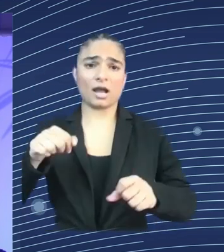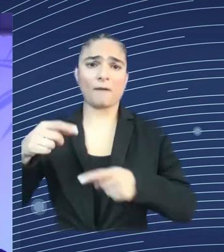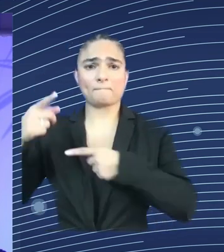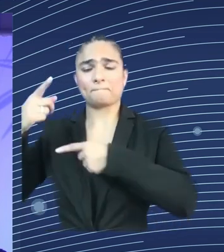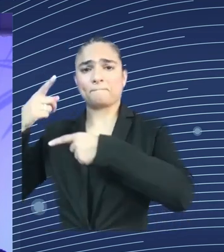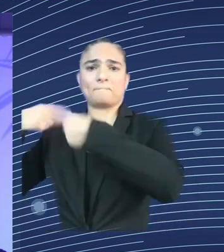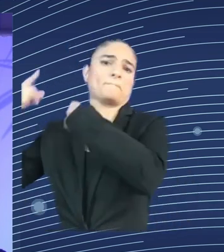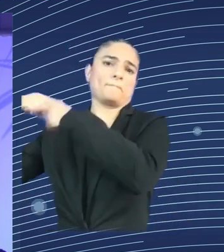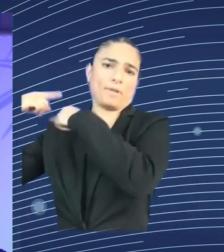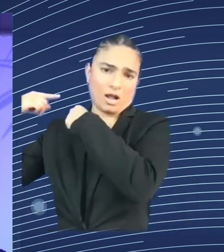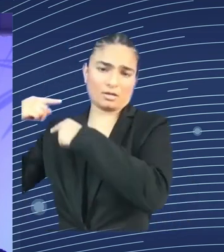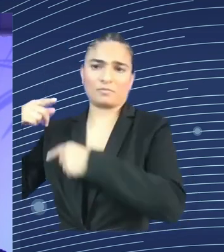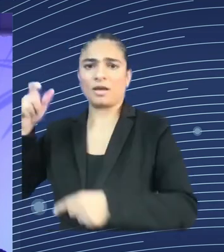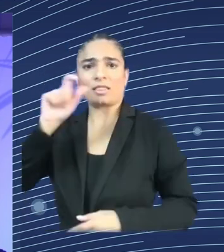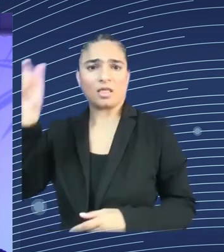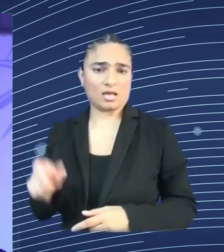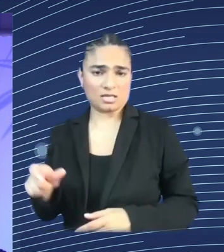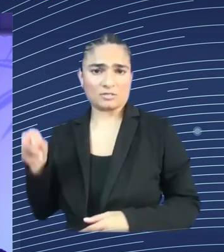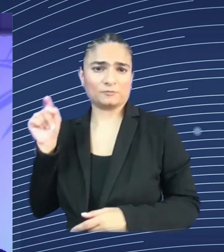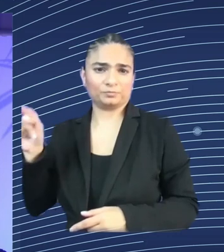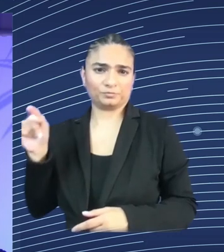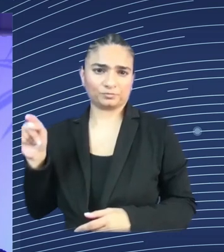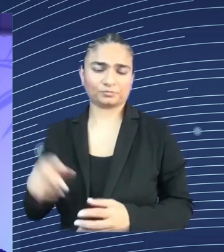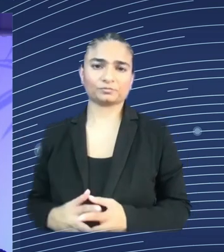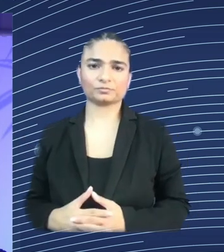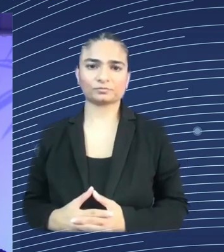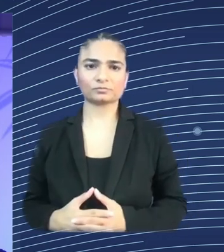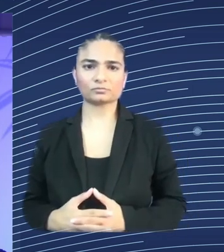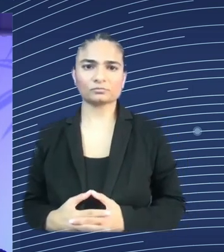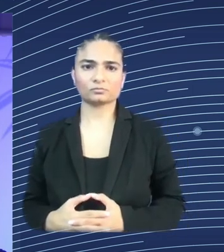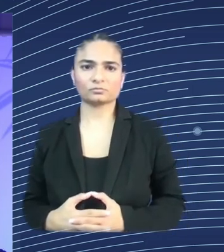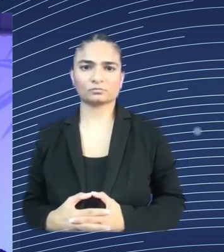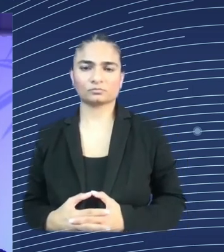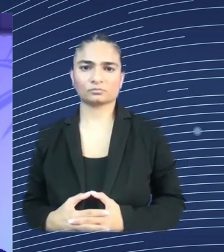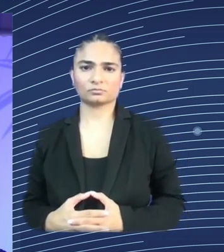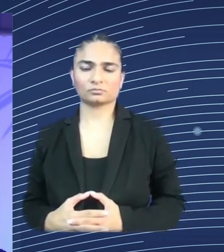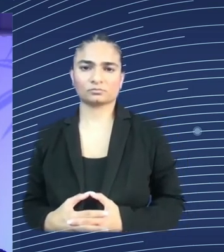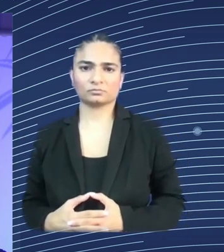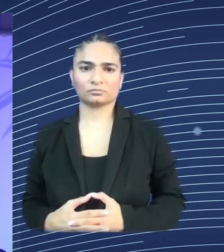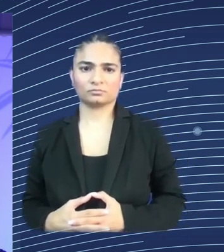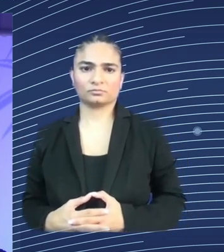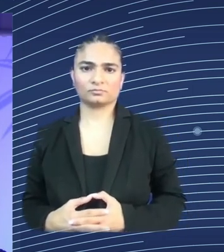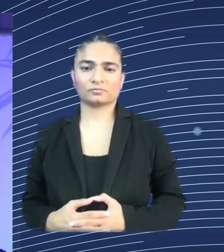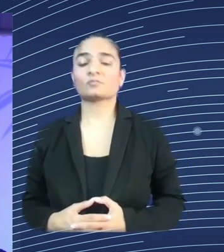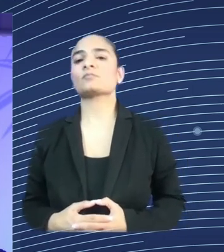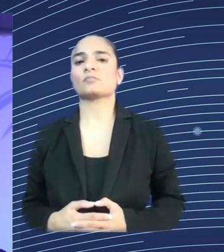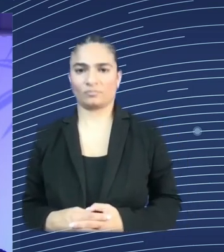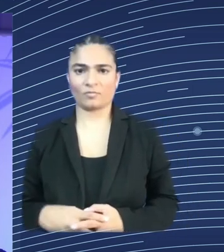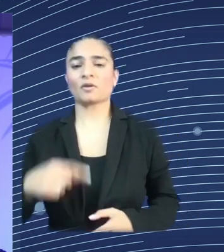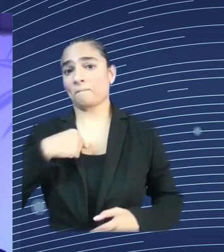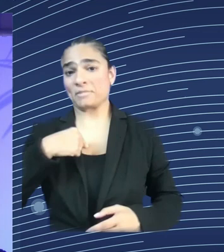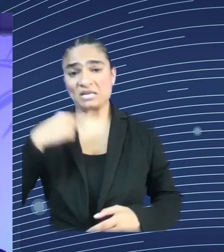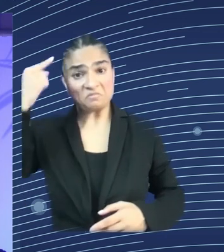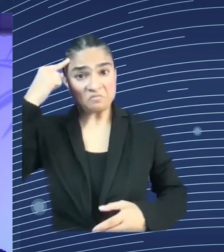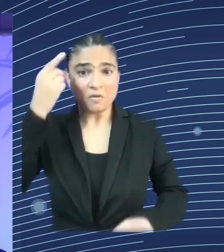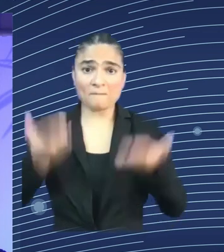with a great with great news because it's been very